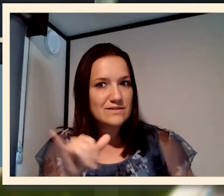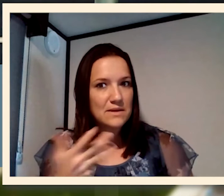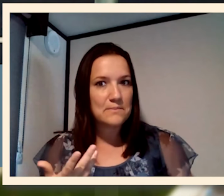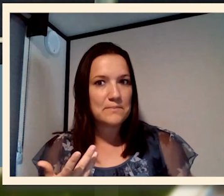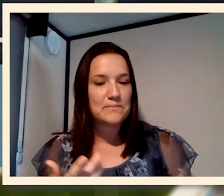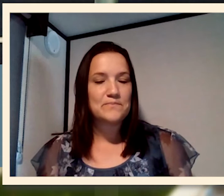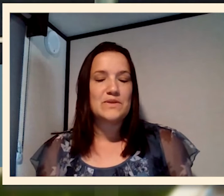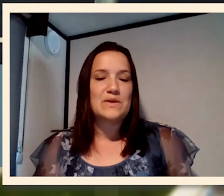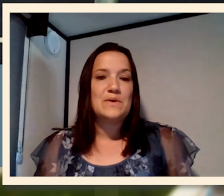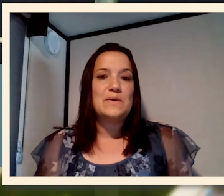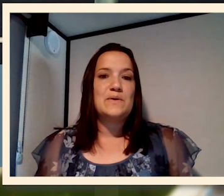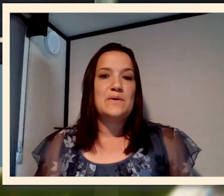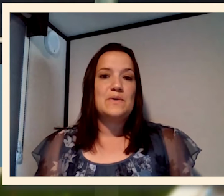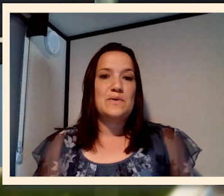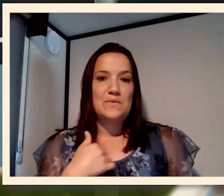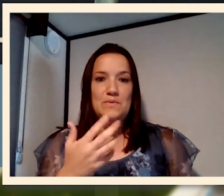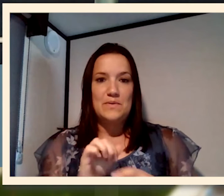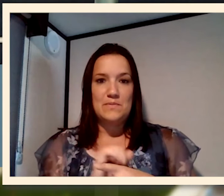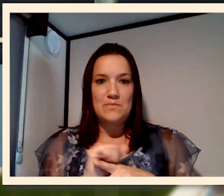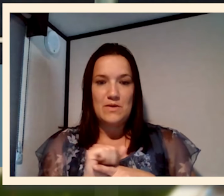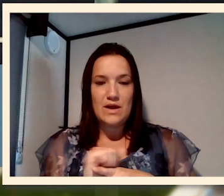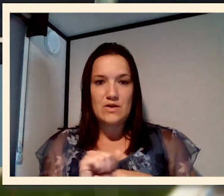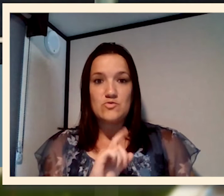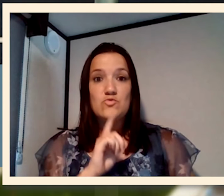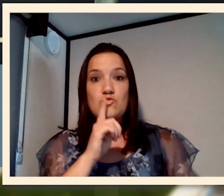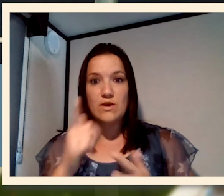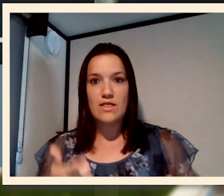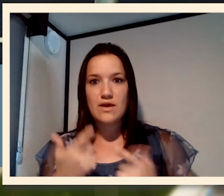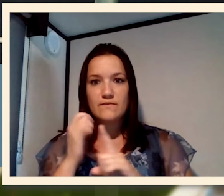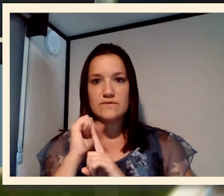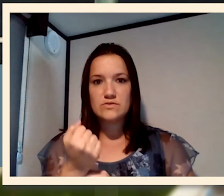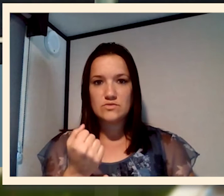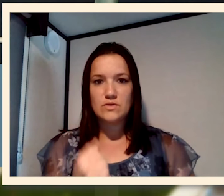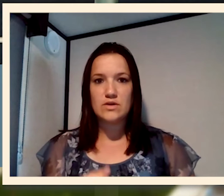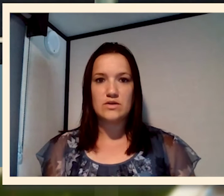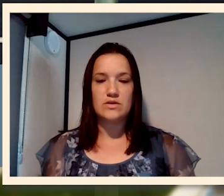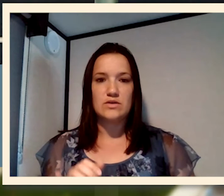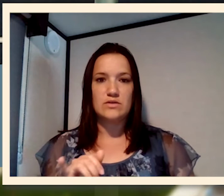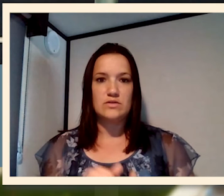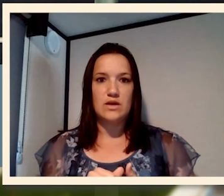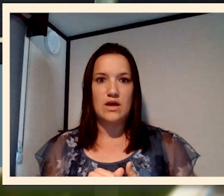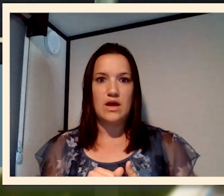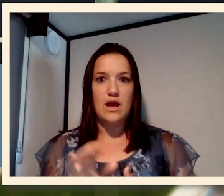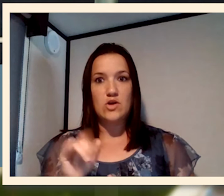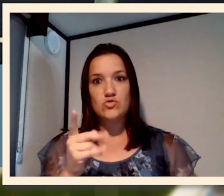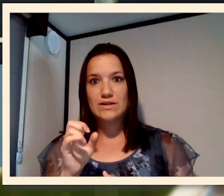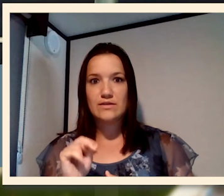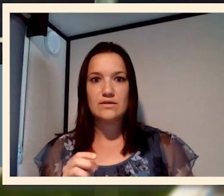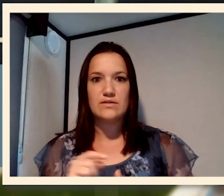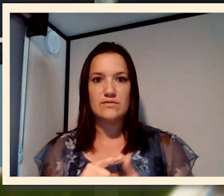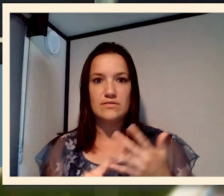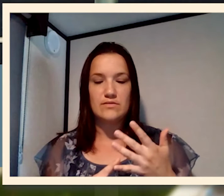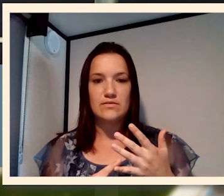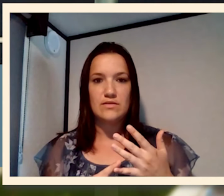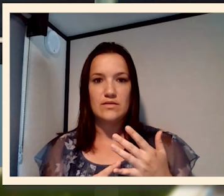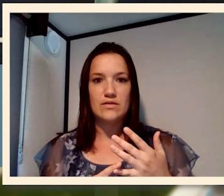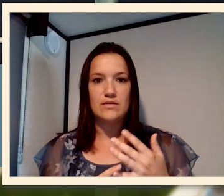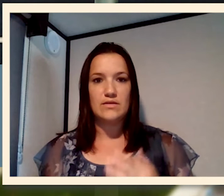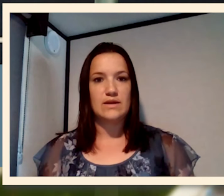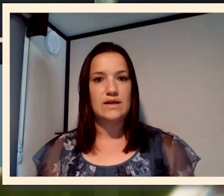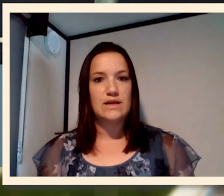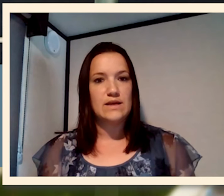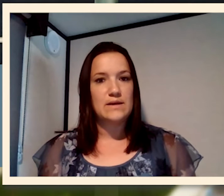know, you're not going to act the same. And so you want to practice a real life situation when that